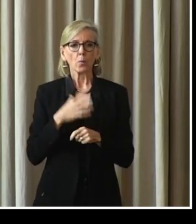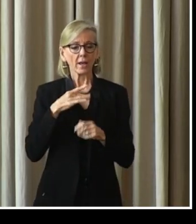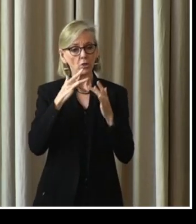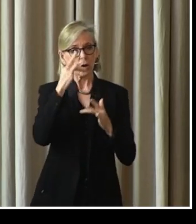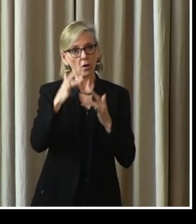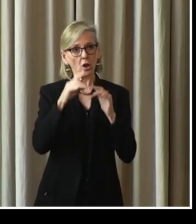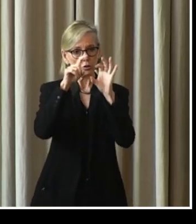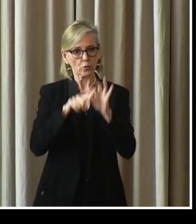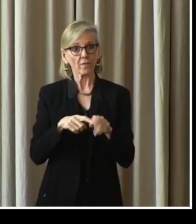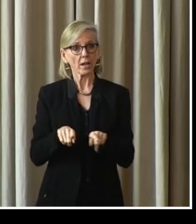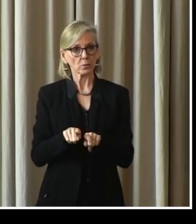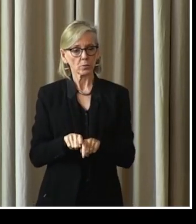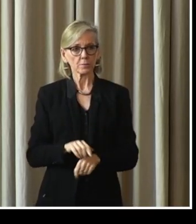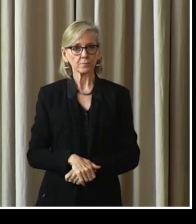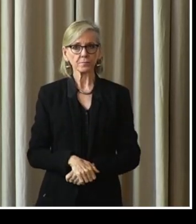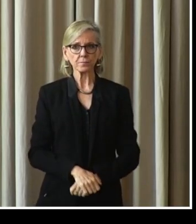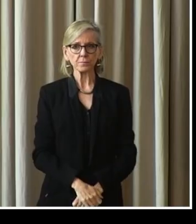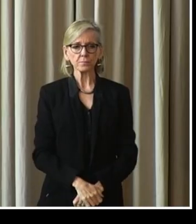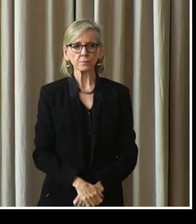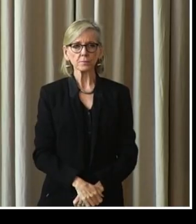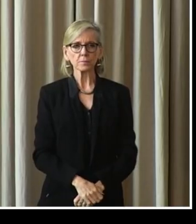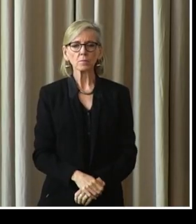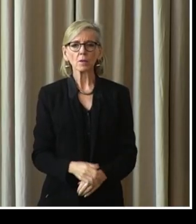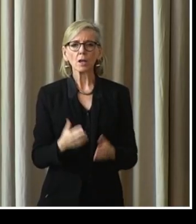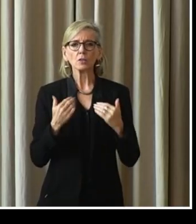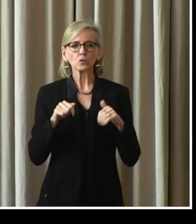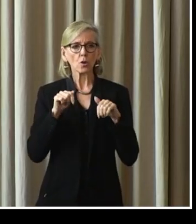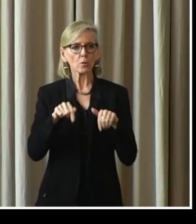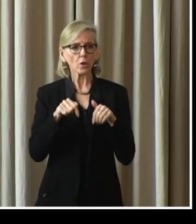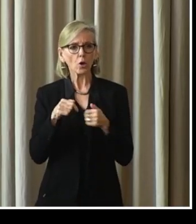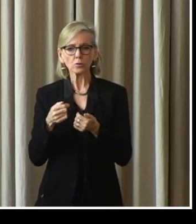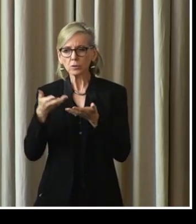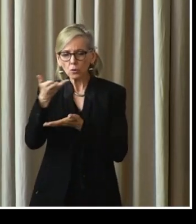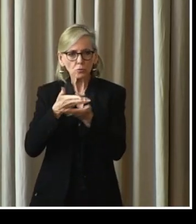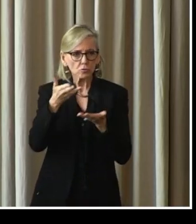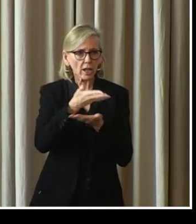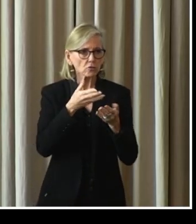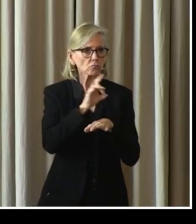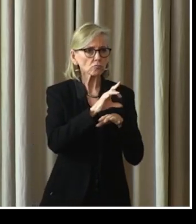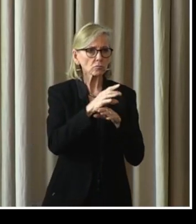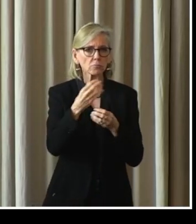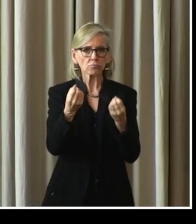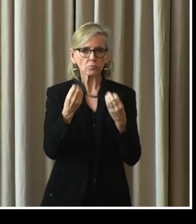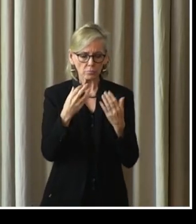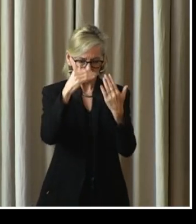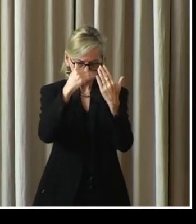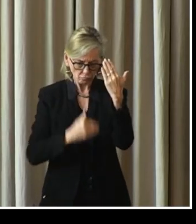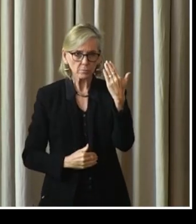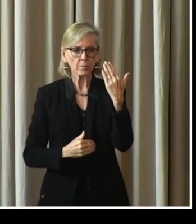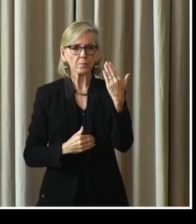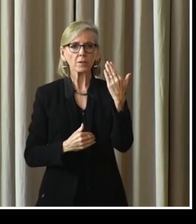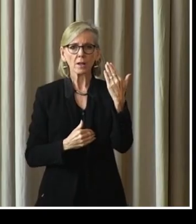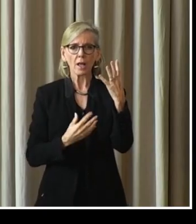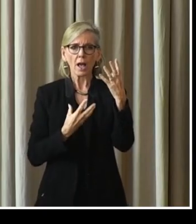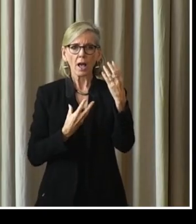survey. So we've taken the findings of those consultations and also drawn upon some